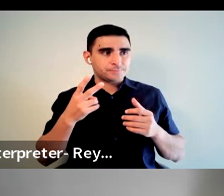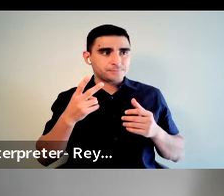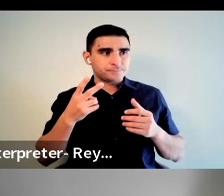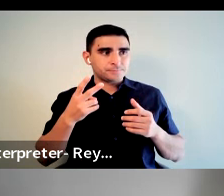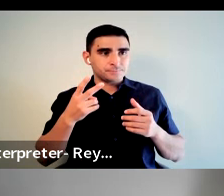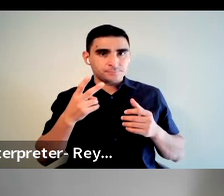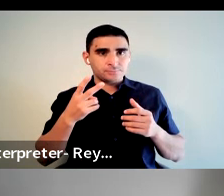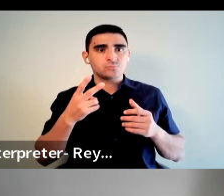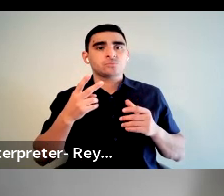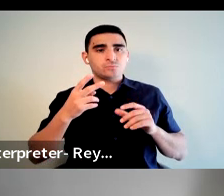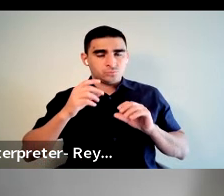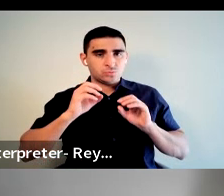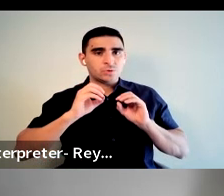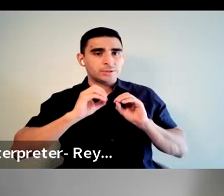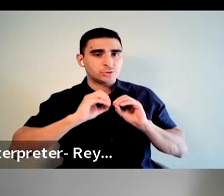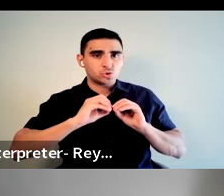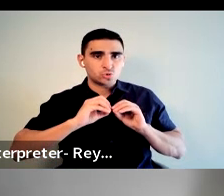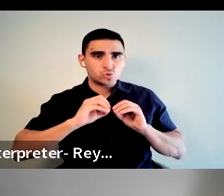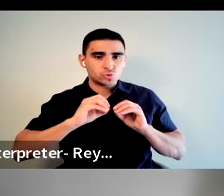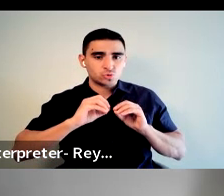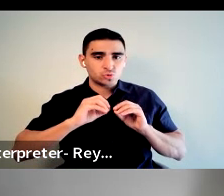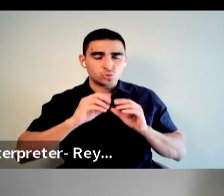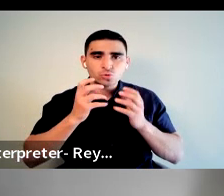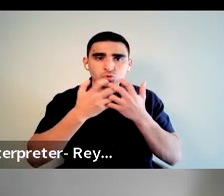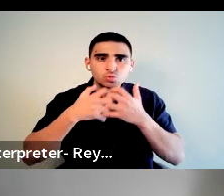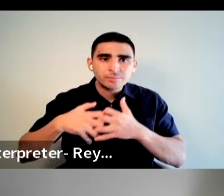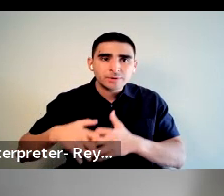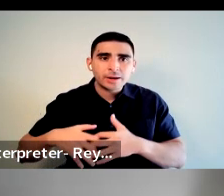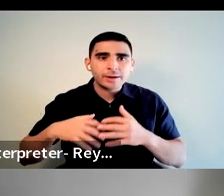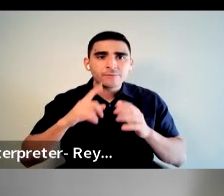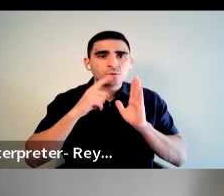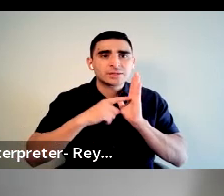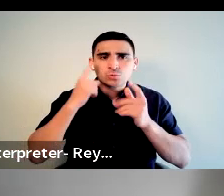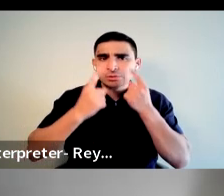streamlining and putting all this in one place. How much money does it save somewhere else?